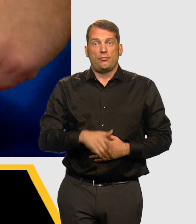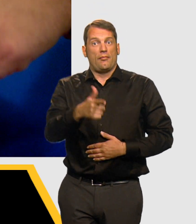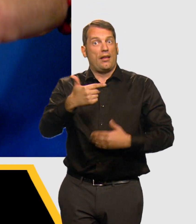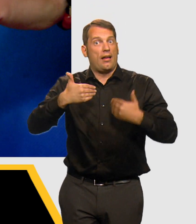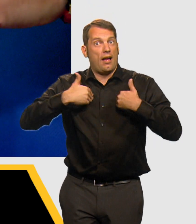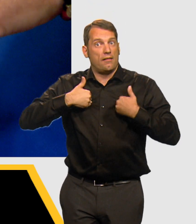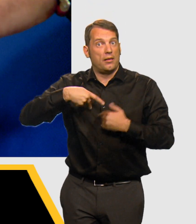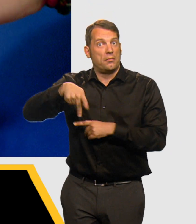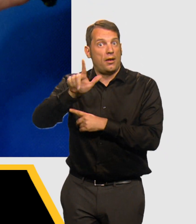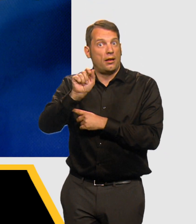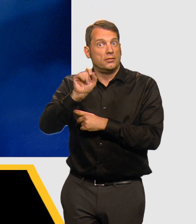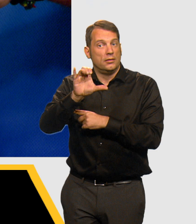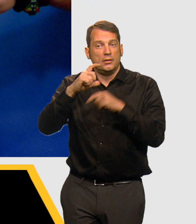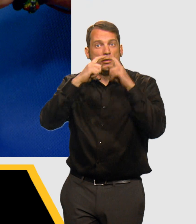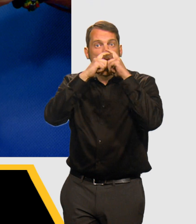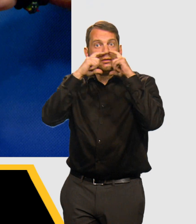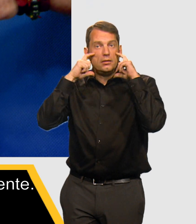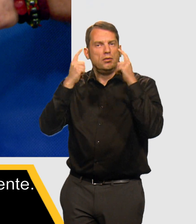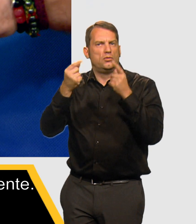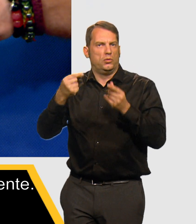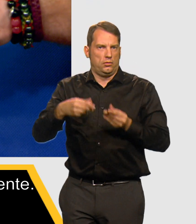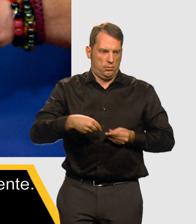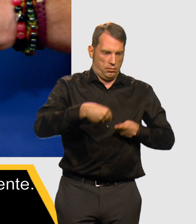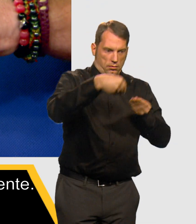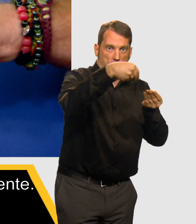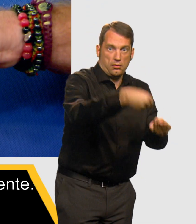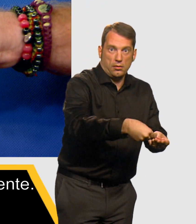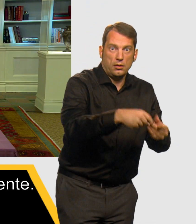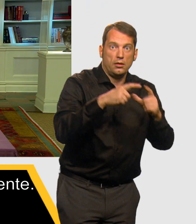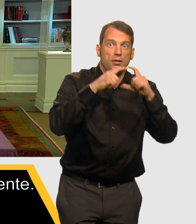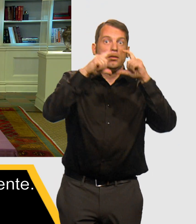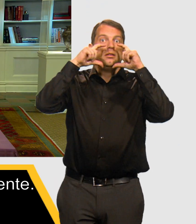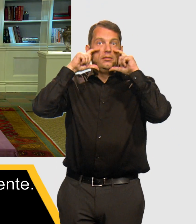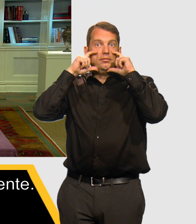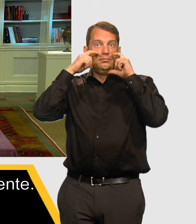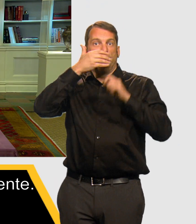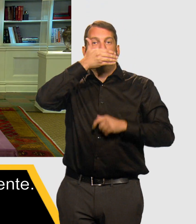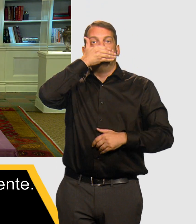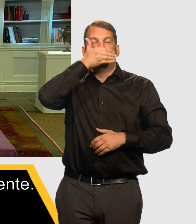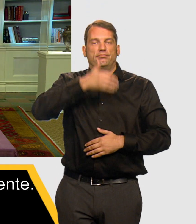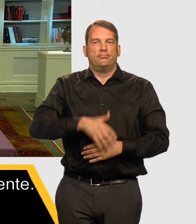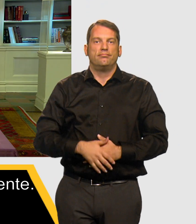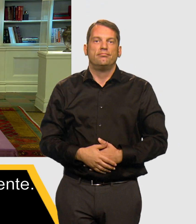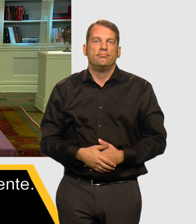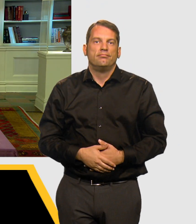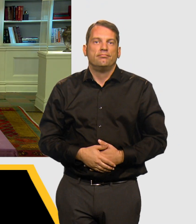mask, place it over the person's mouth who is unconscious.